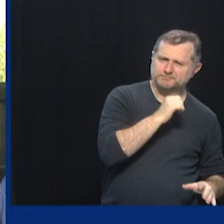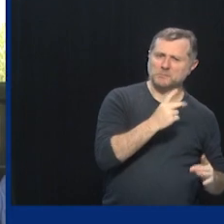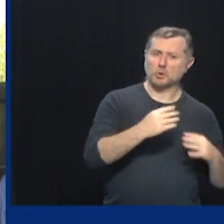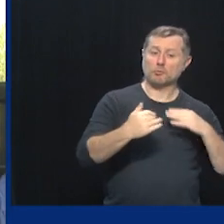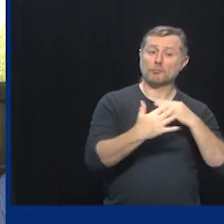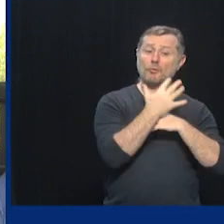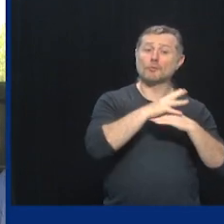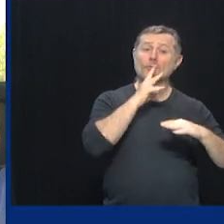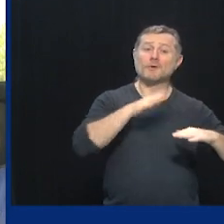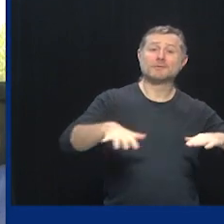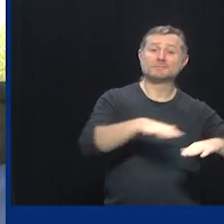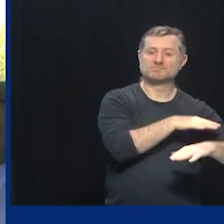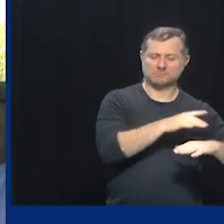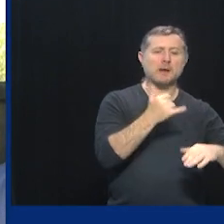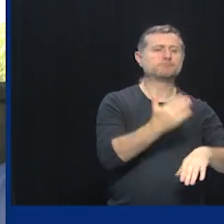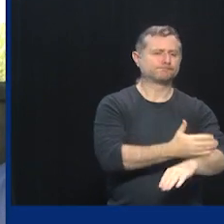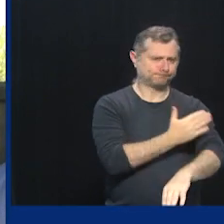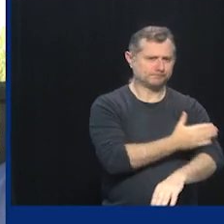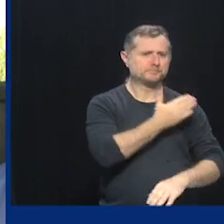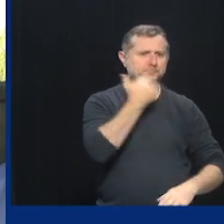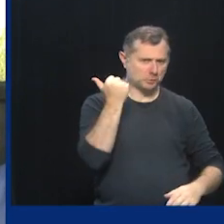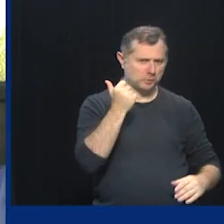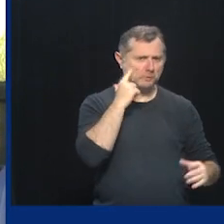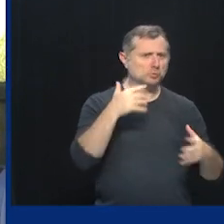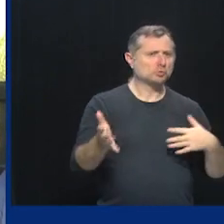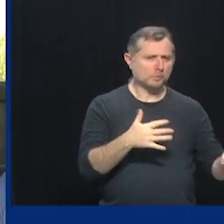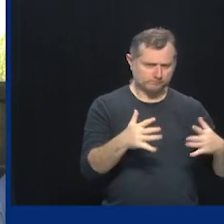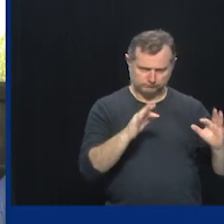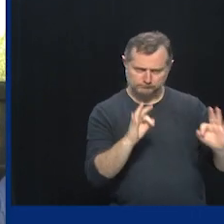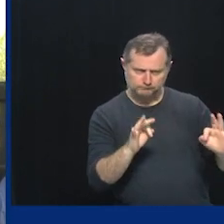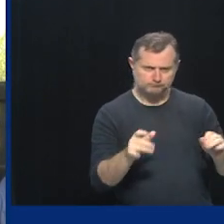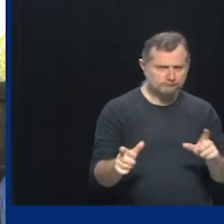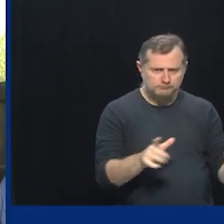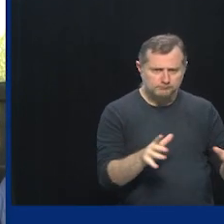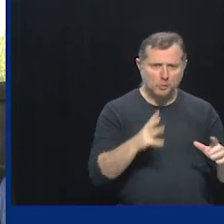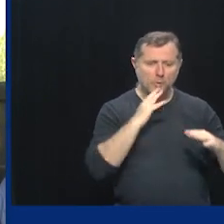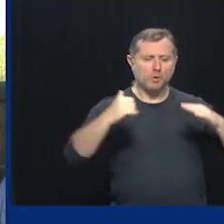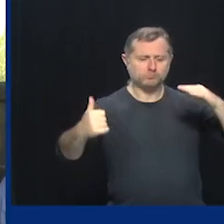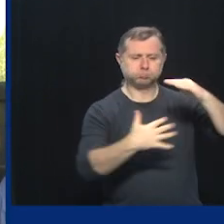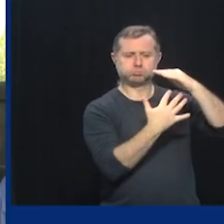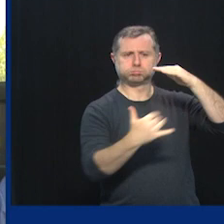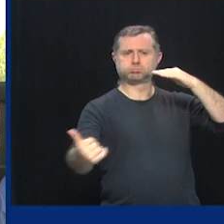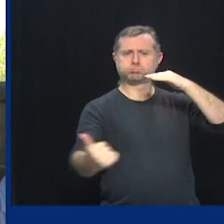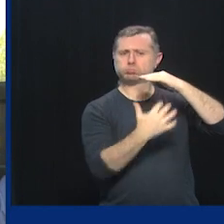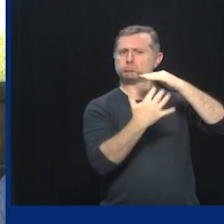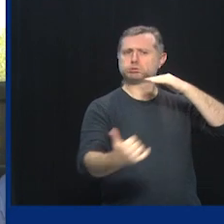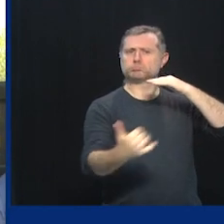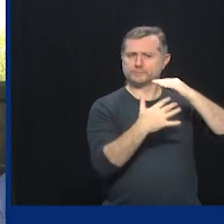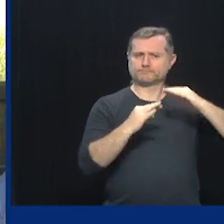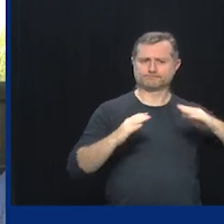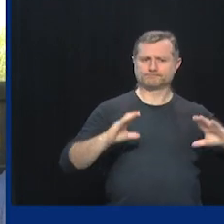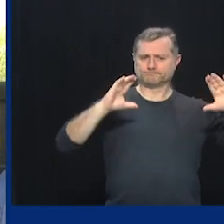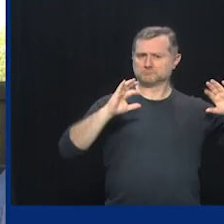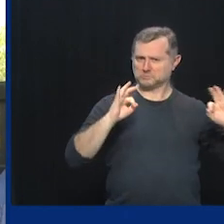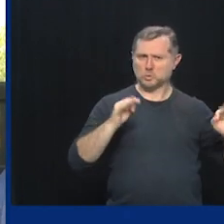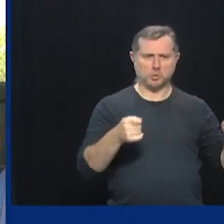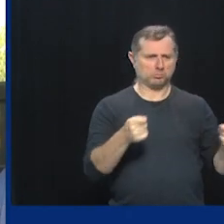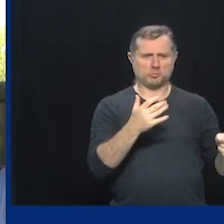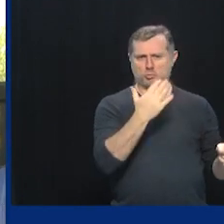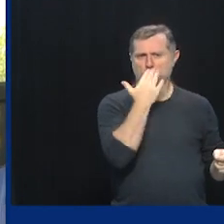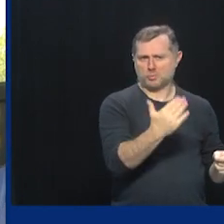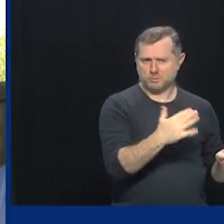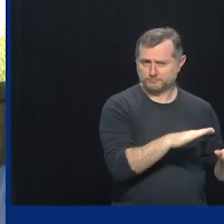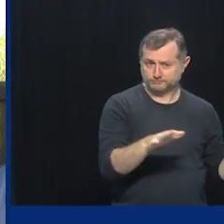to be able to handle the wind and wave action. I just was down last week and anticipating the onslaught of Hurricane